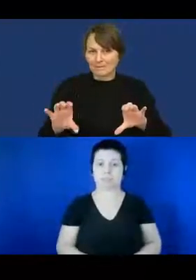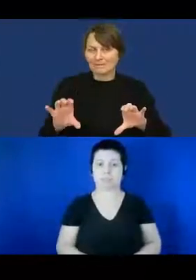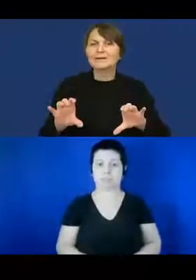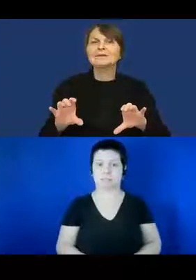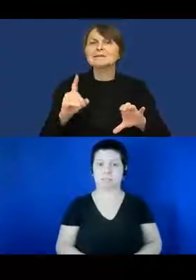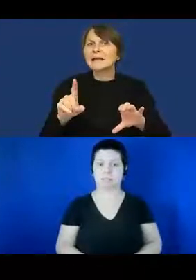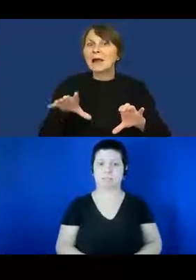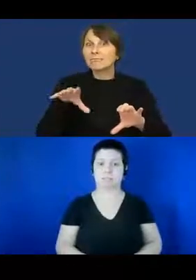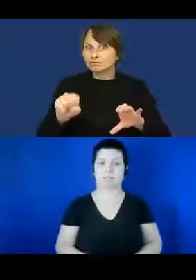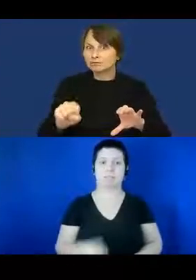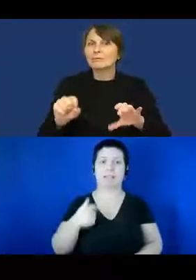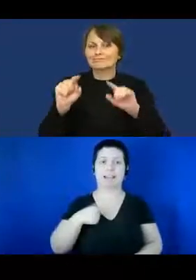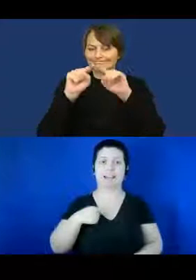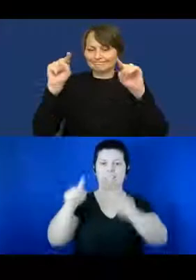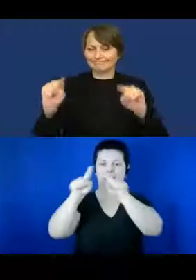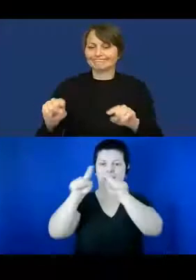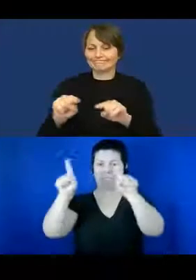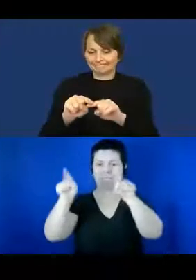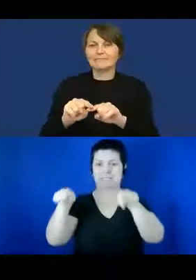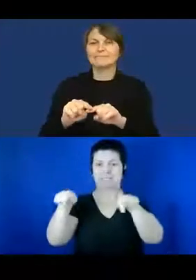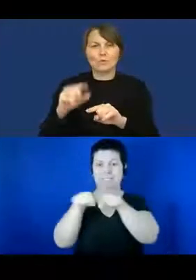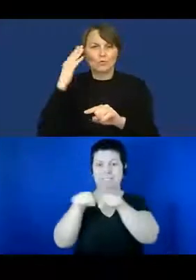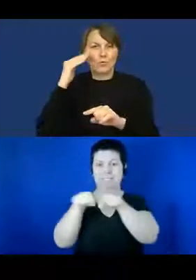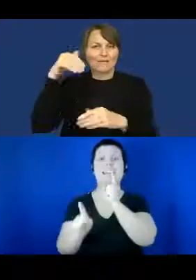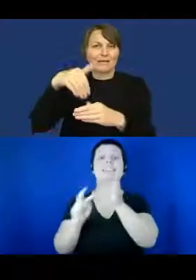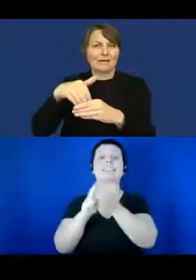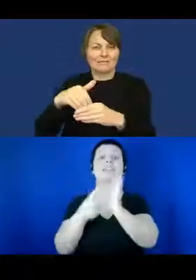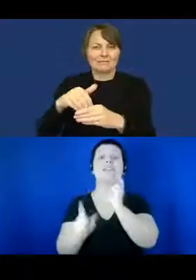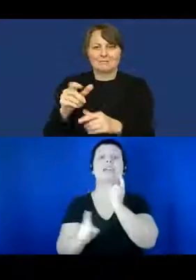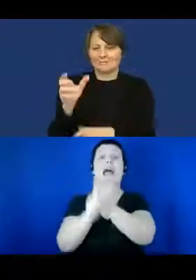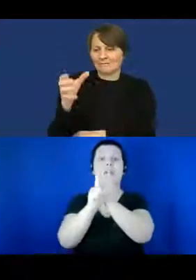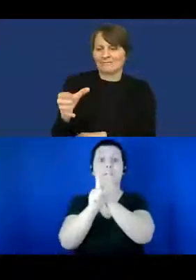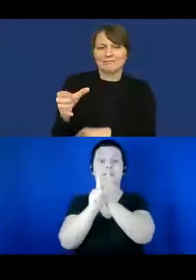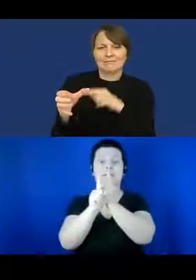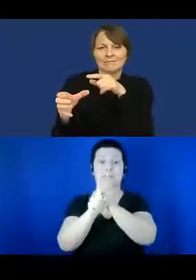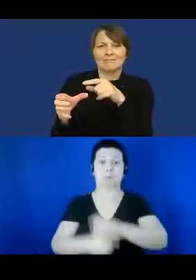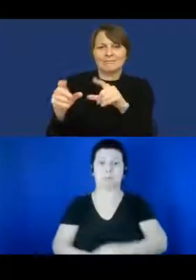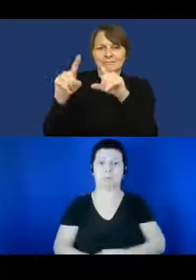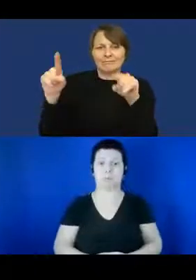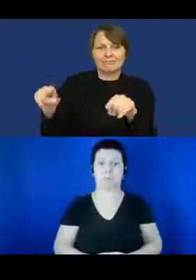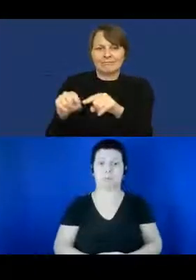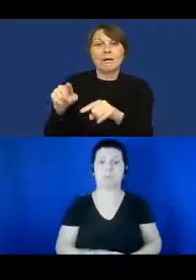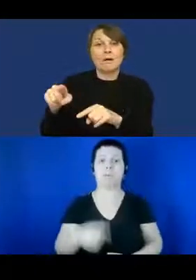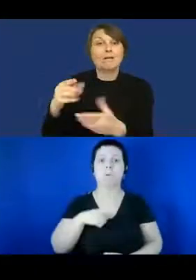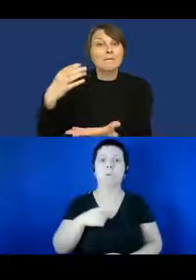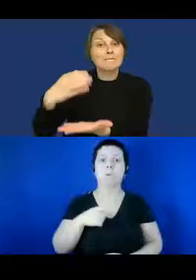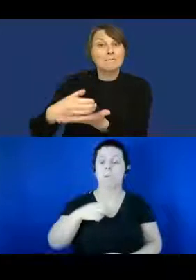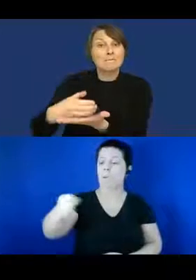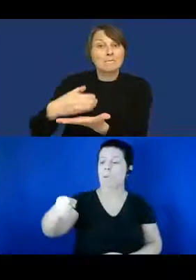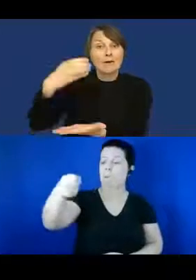rectangles drawn around them and have been labeled. So we see towards the right-hand side, a mug has been